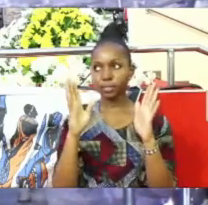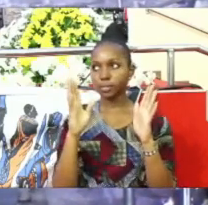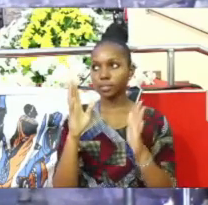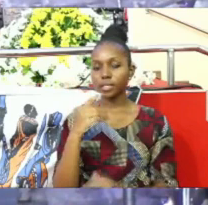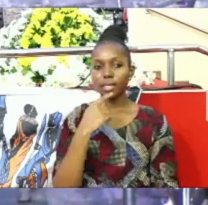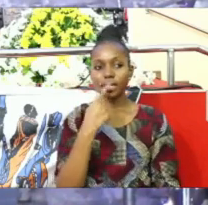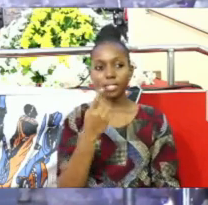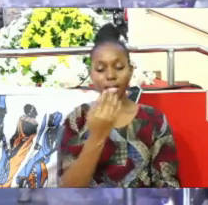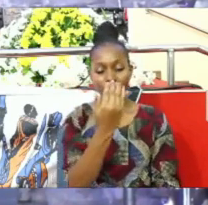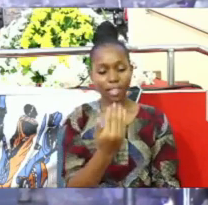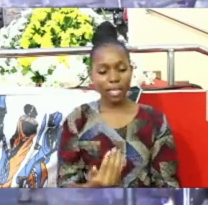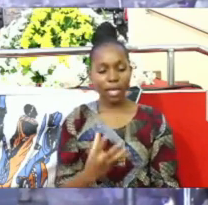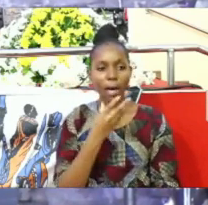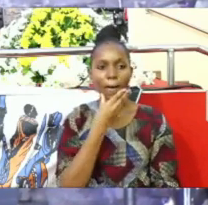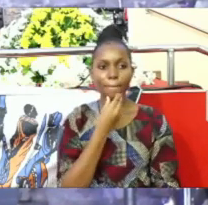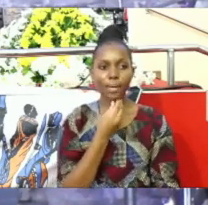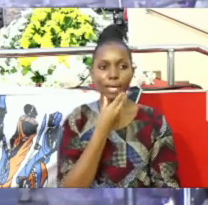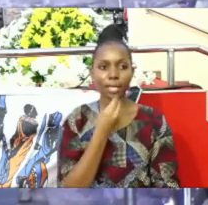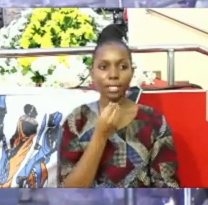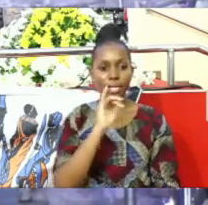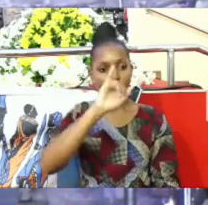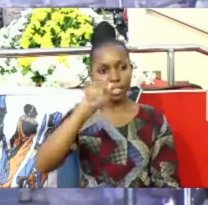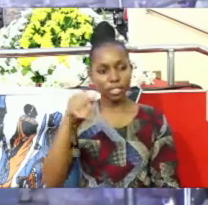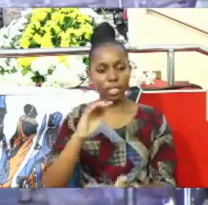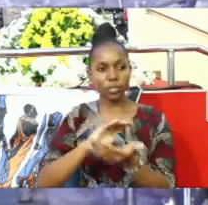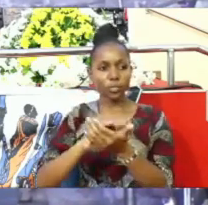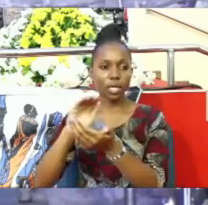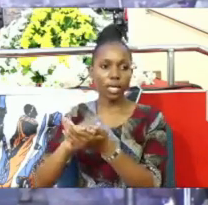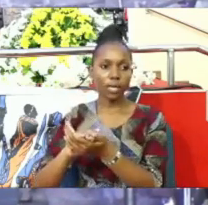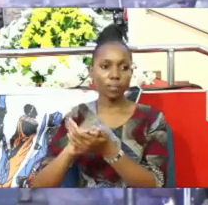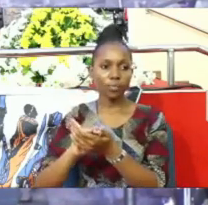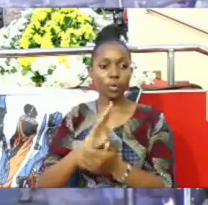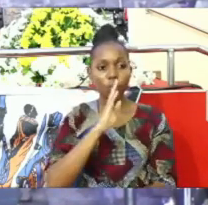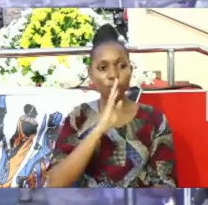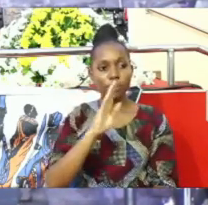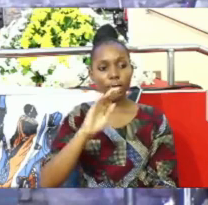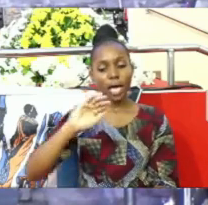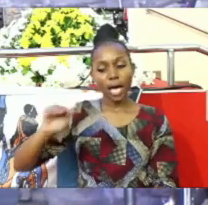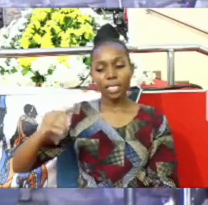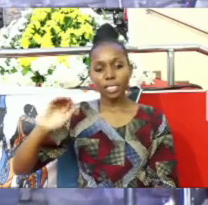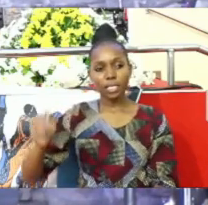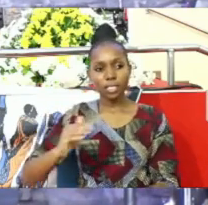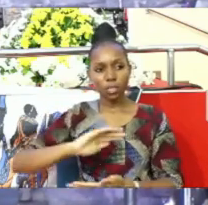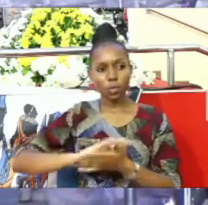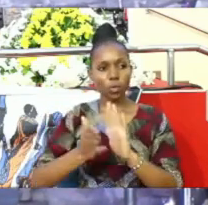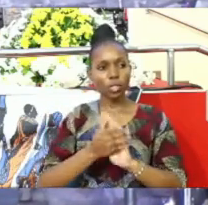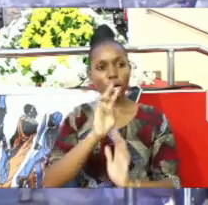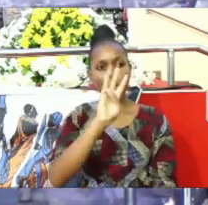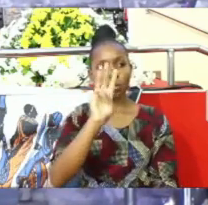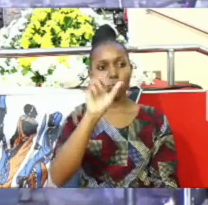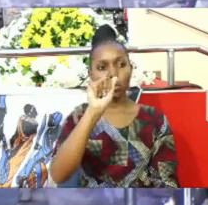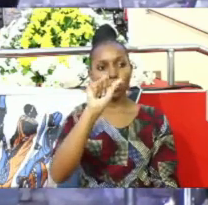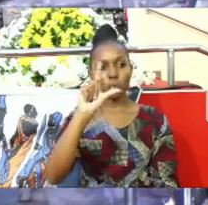that young man. Mwambie kijana yule. Jerusalem. Yerusalemu. Will be a city without walls. Itakuwa mji bila kuta. You